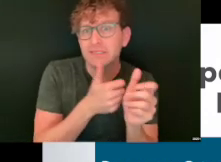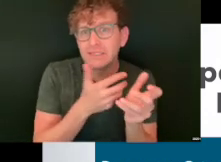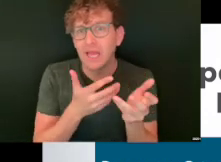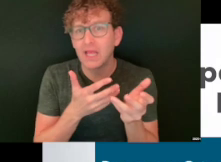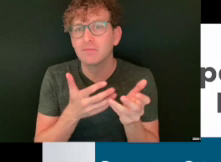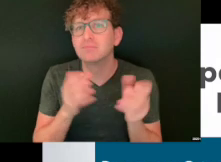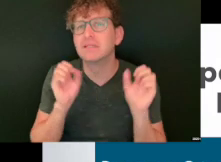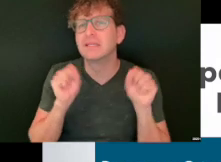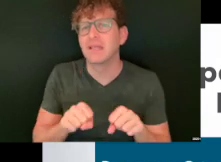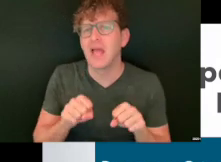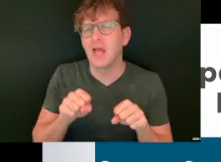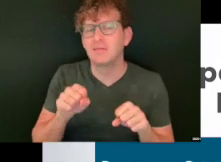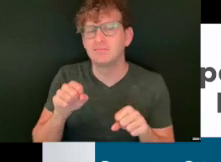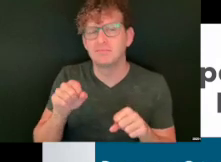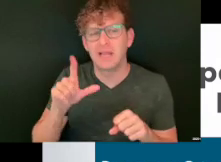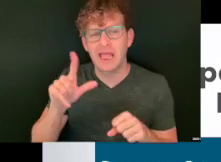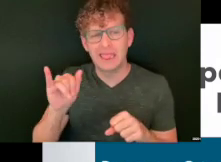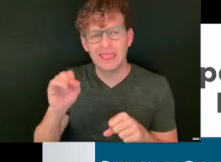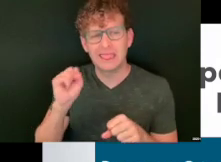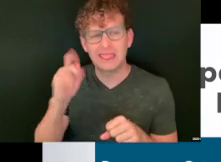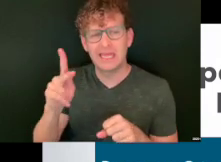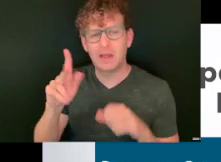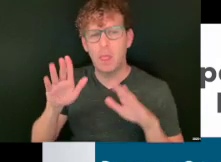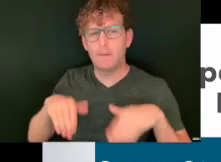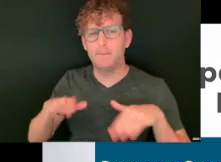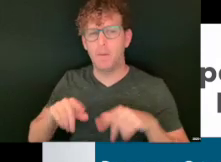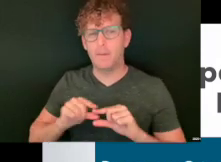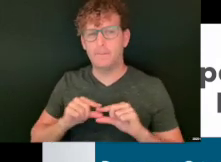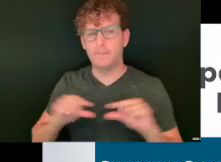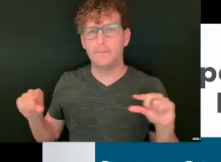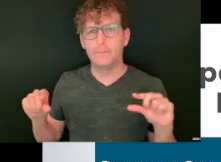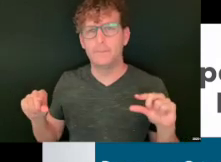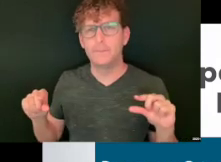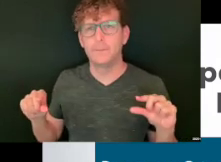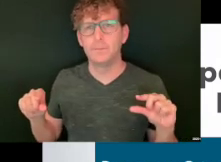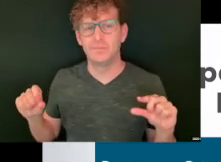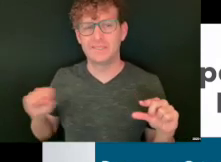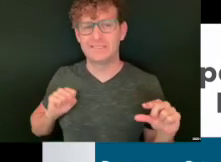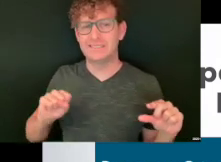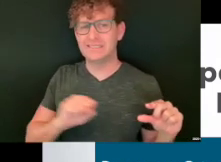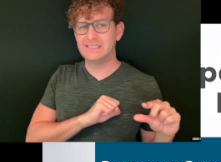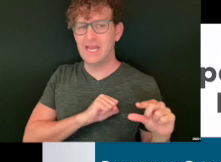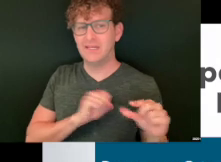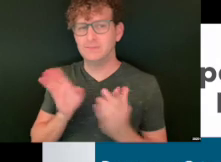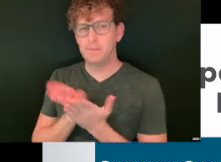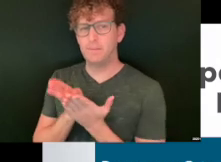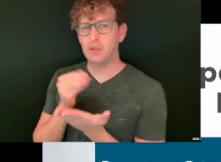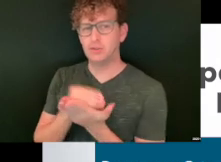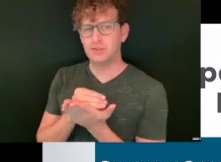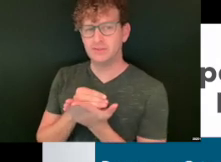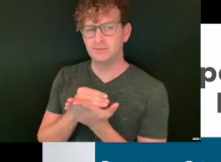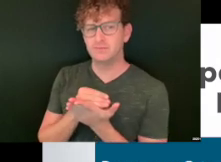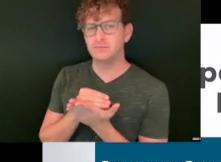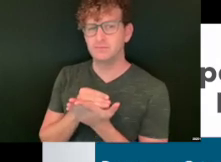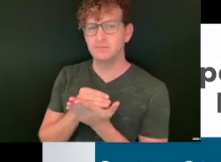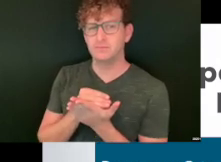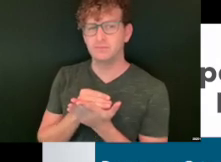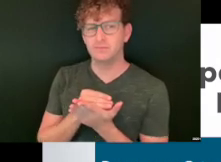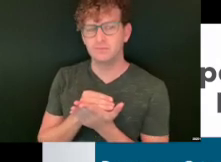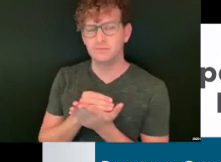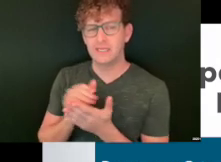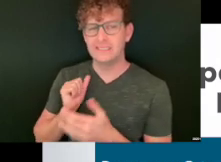dropped into the chat, staff will go ahead and do that now. Next slide, please.